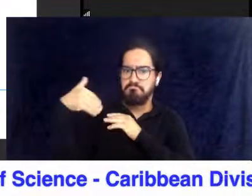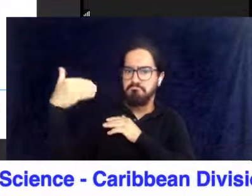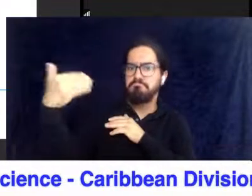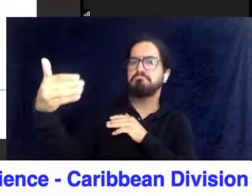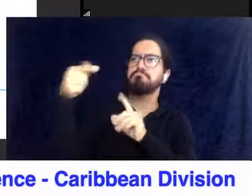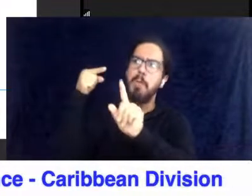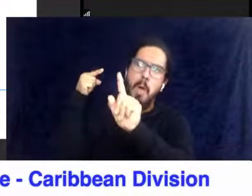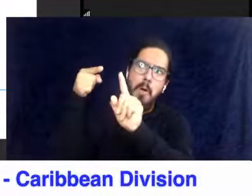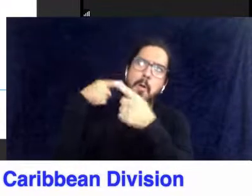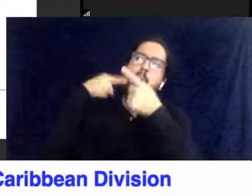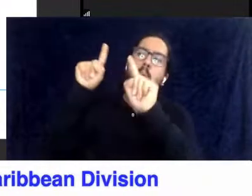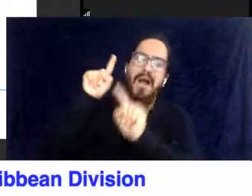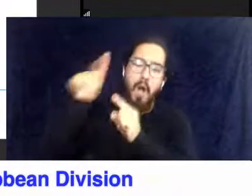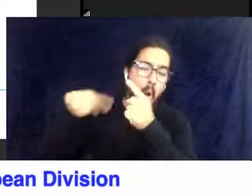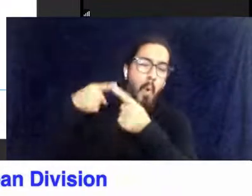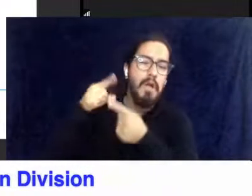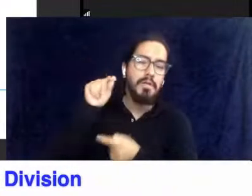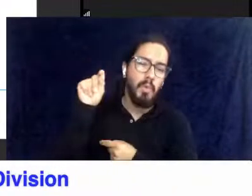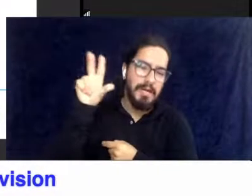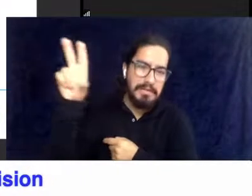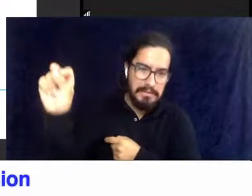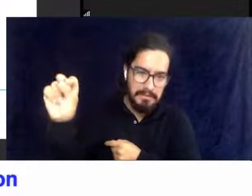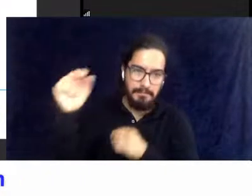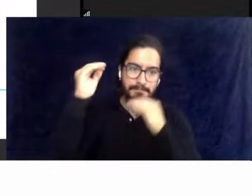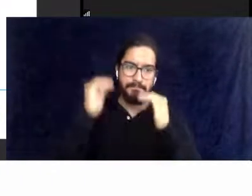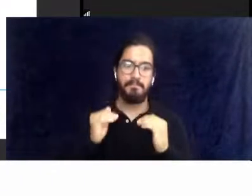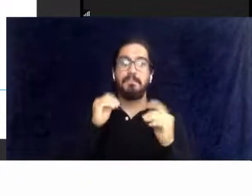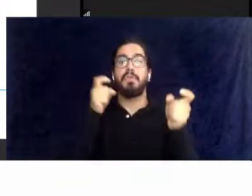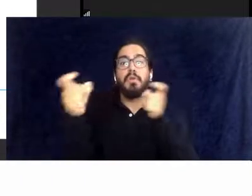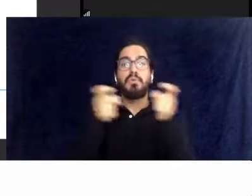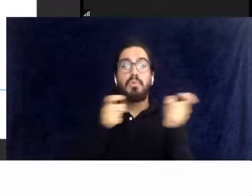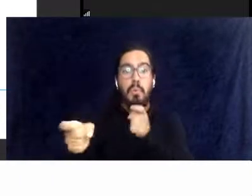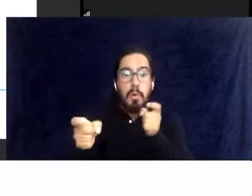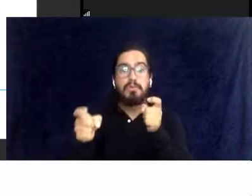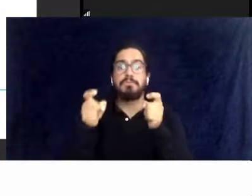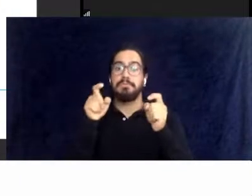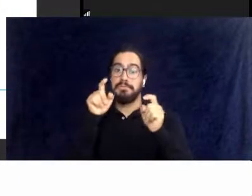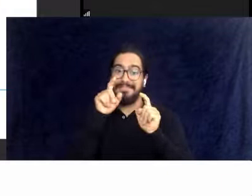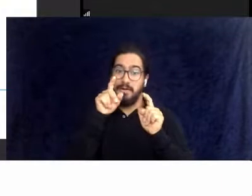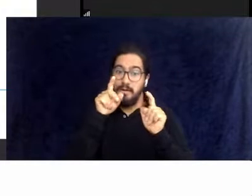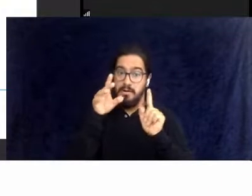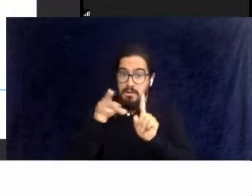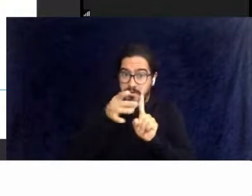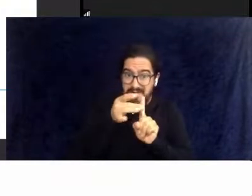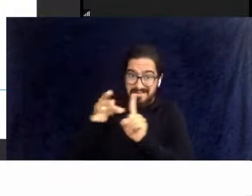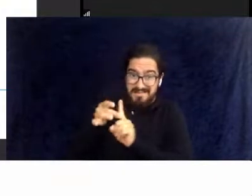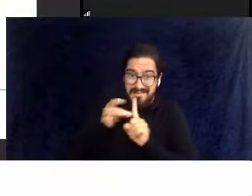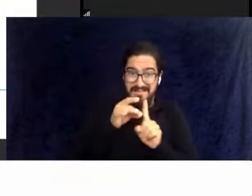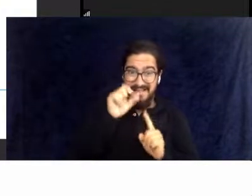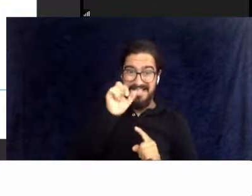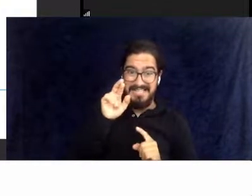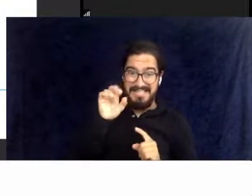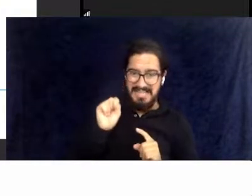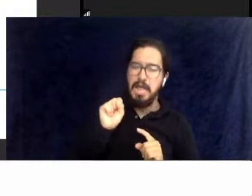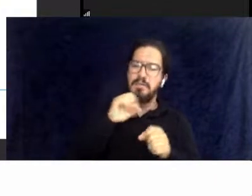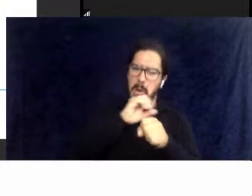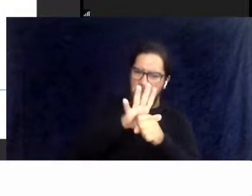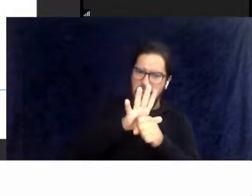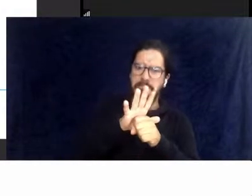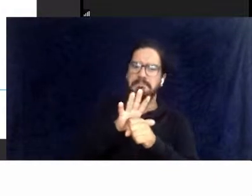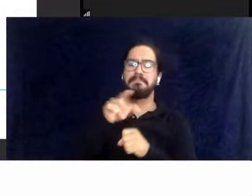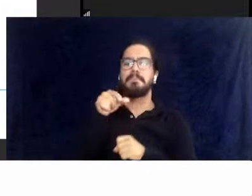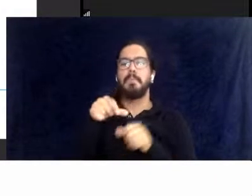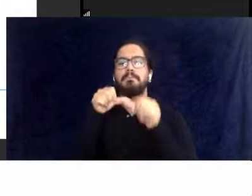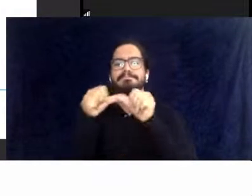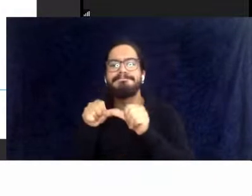of transmission of SARS-CoV-2 and containment of this pandemic has to include implementation of sound public